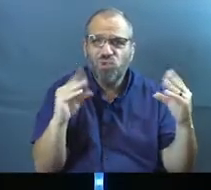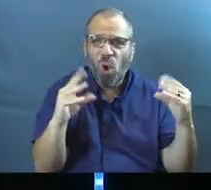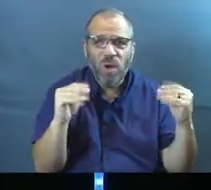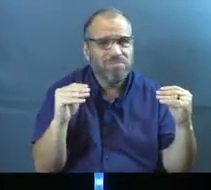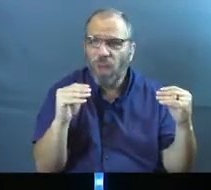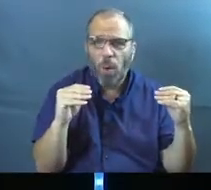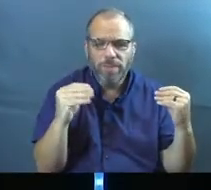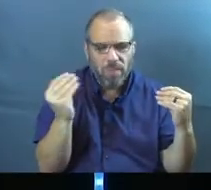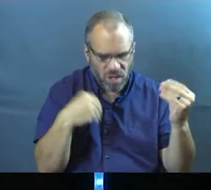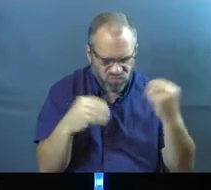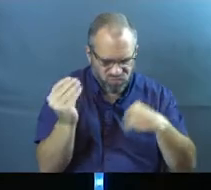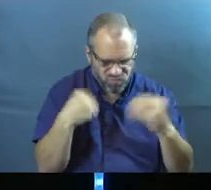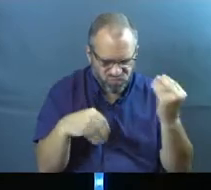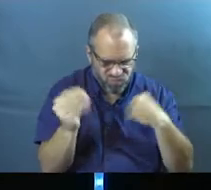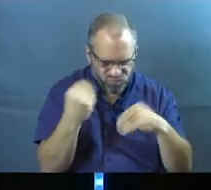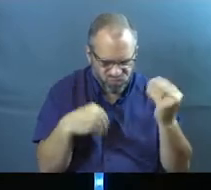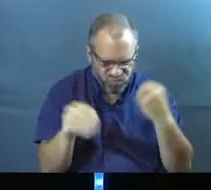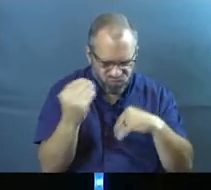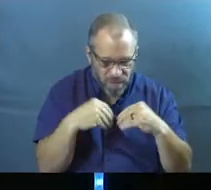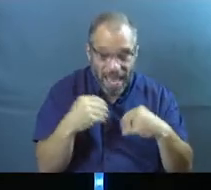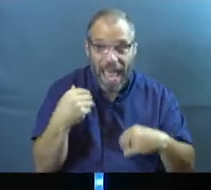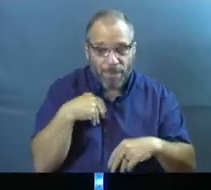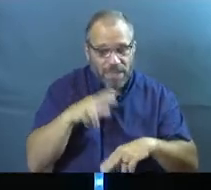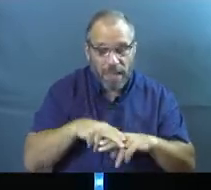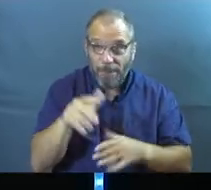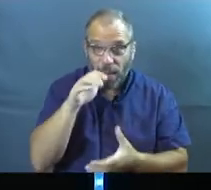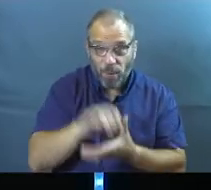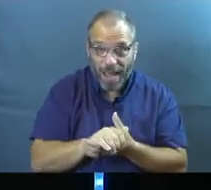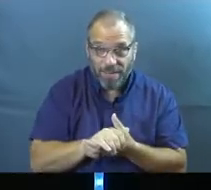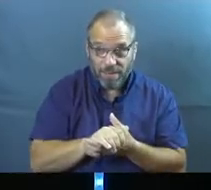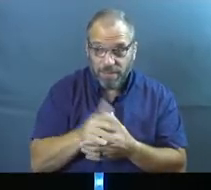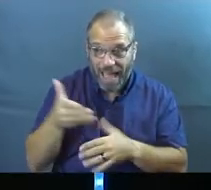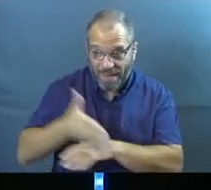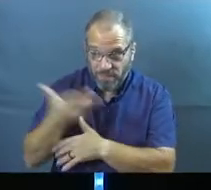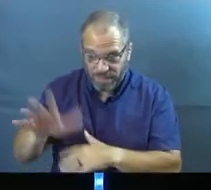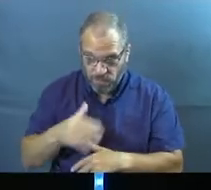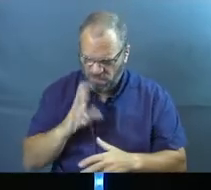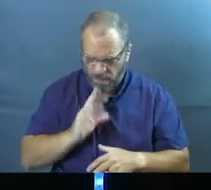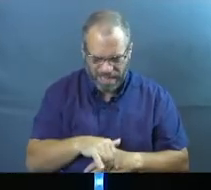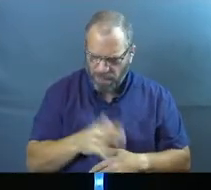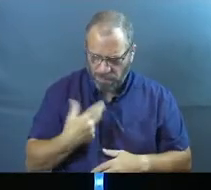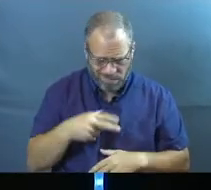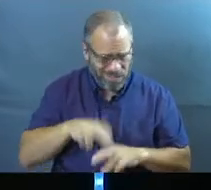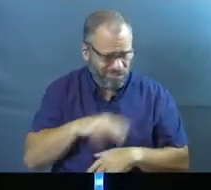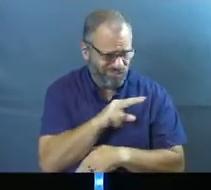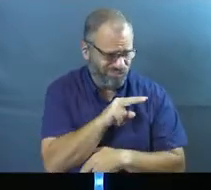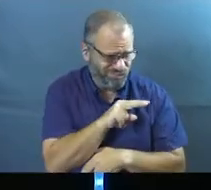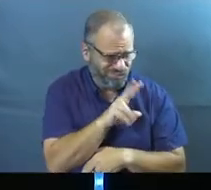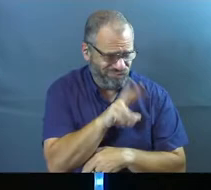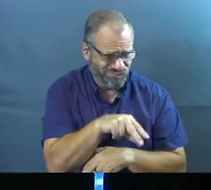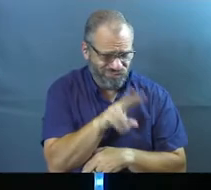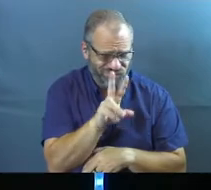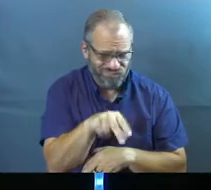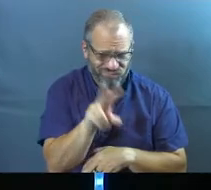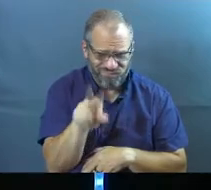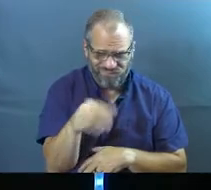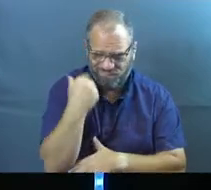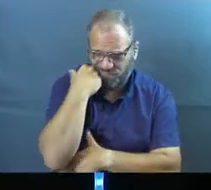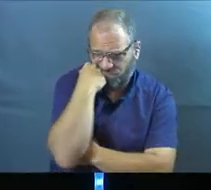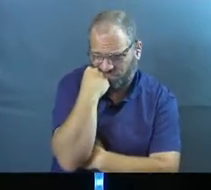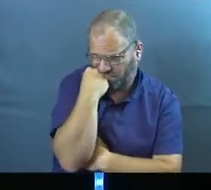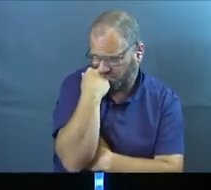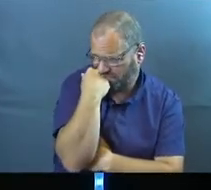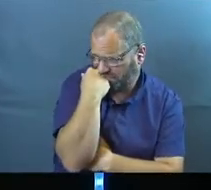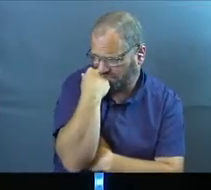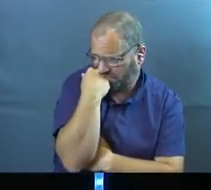just eating. And I remember looking around, Linda and I were talking about it afterwards. It's like, you know, why? And